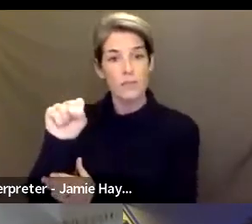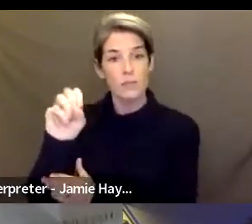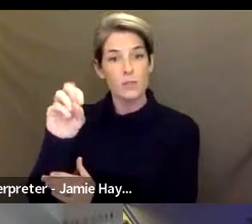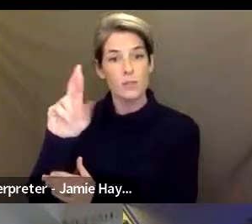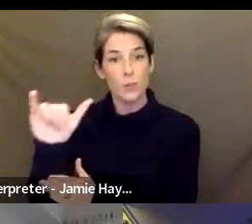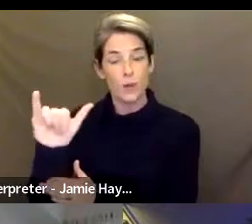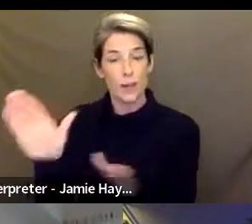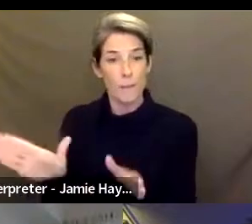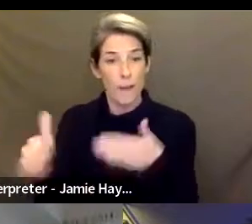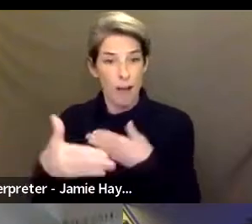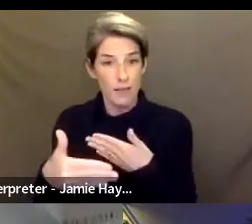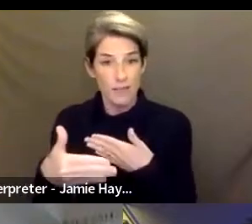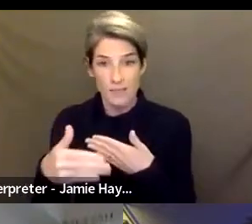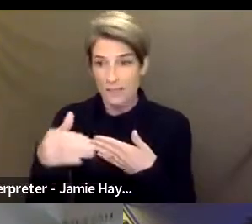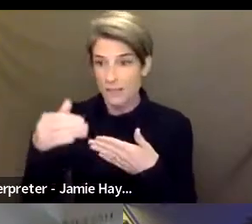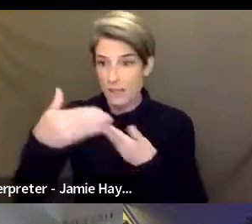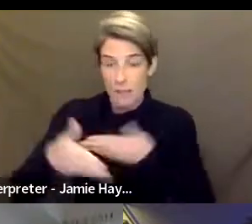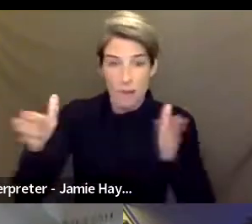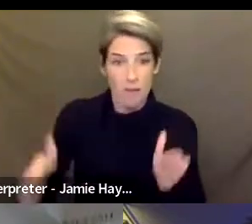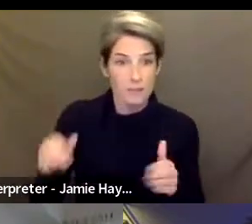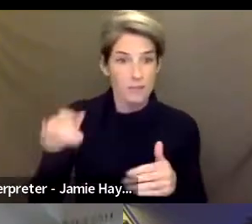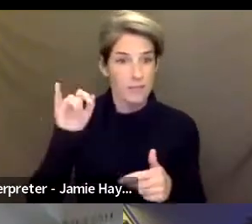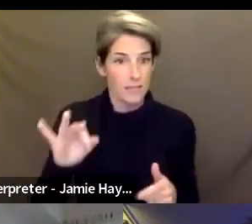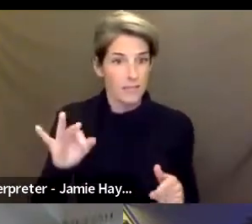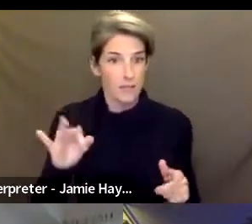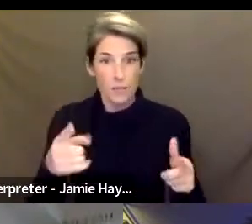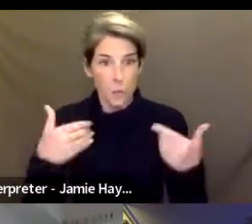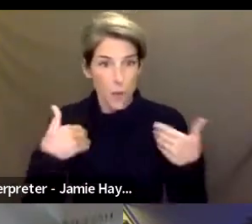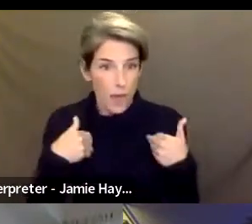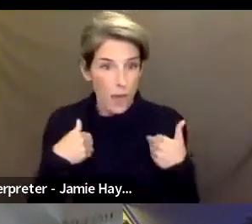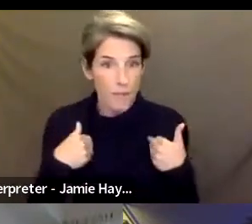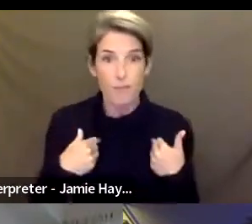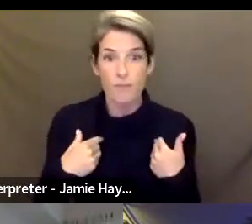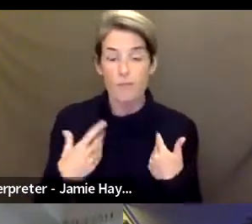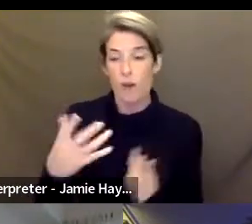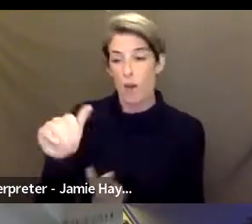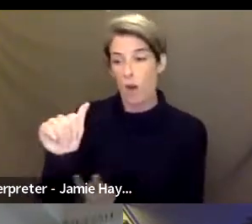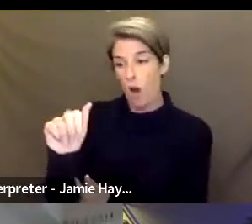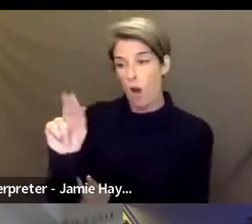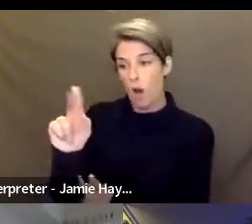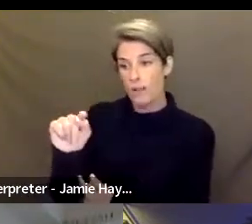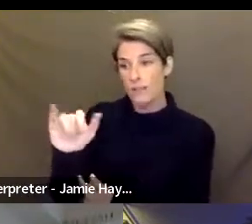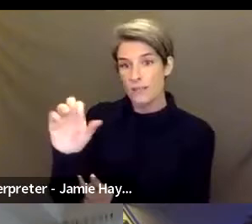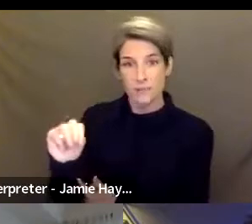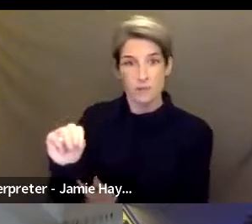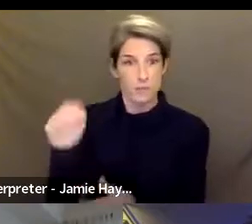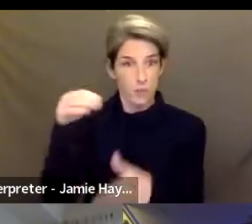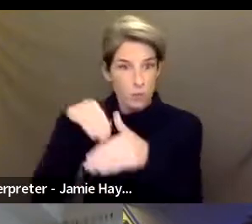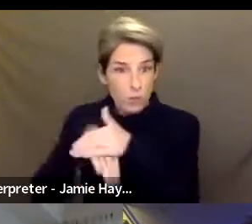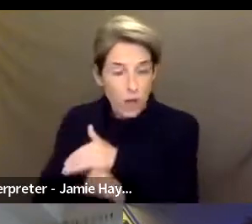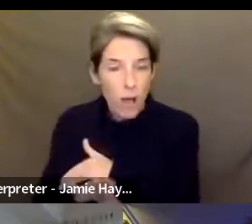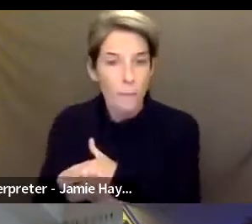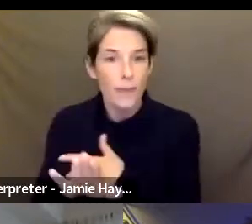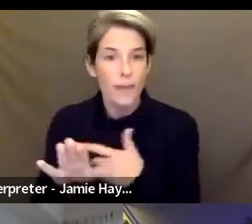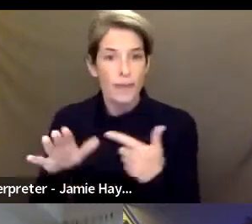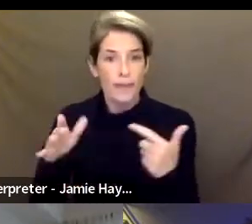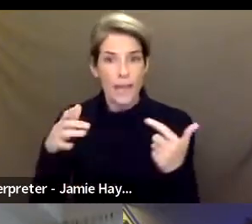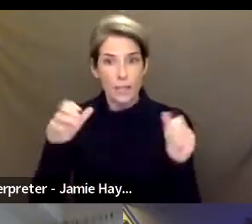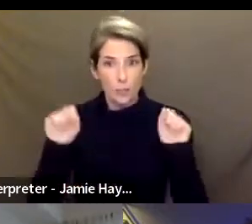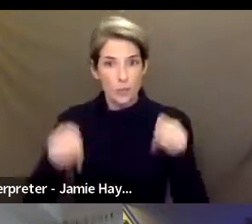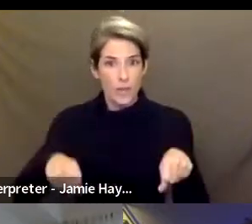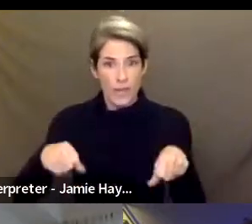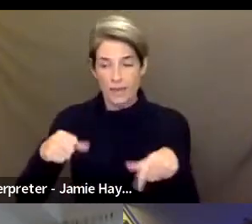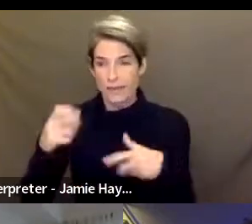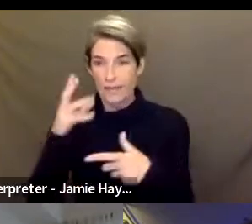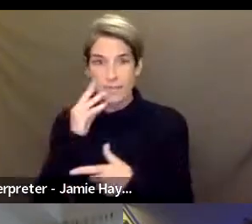and autism, that is a one-time investment of $50 that somebody can just rent from your theater. You know, things like, hey, I can start